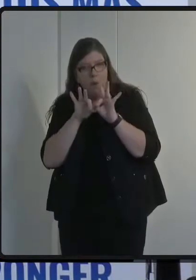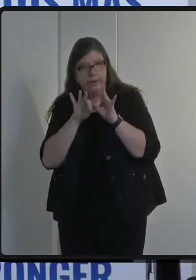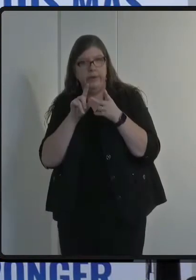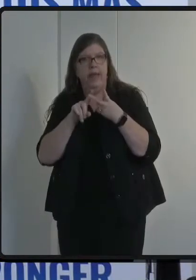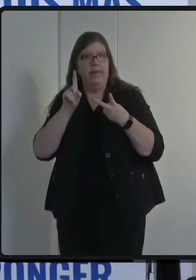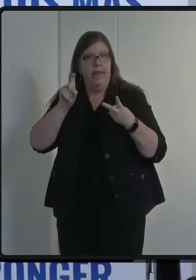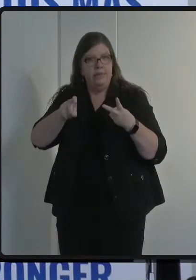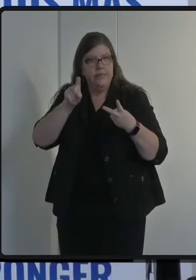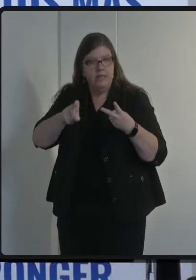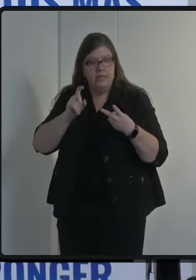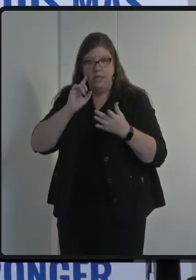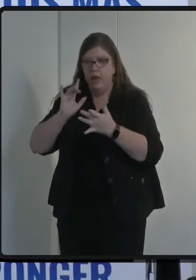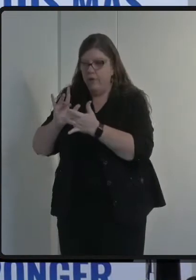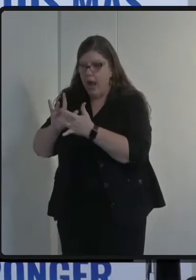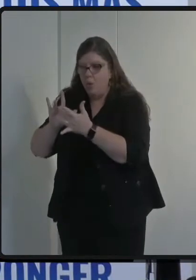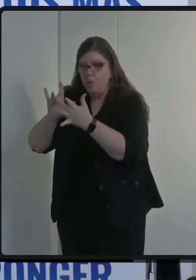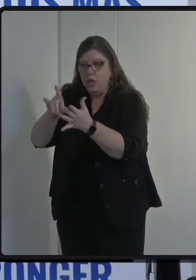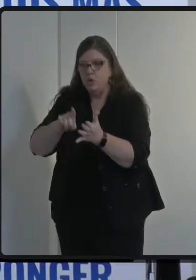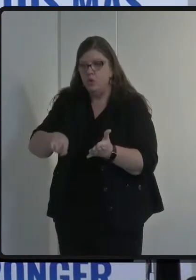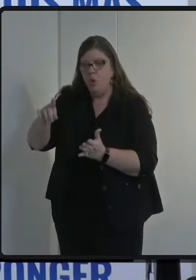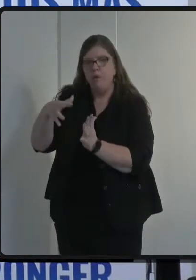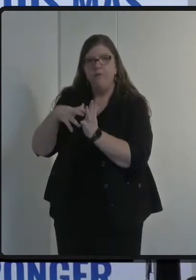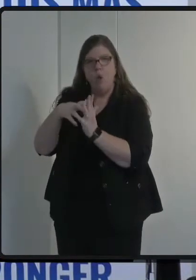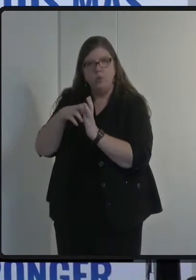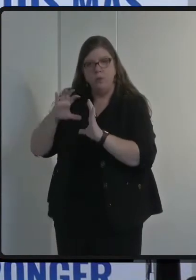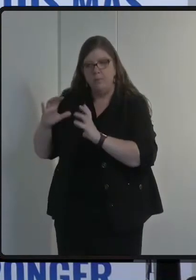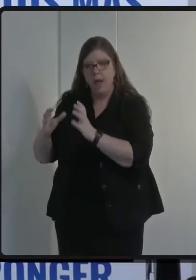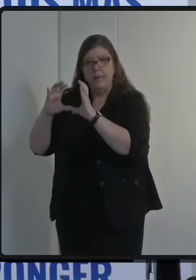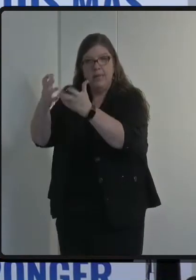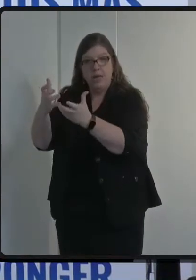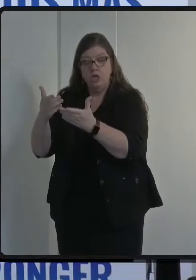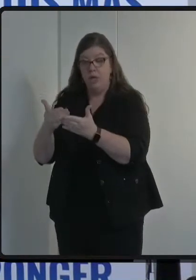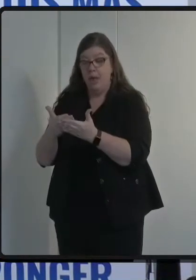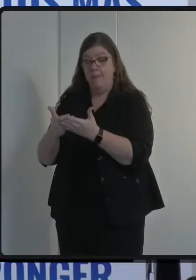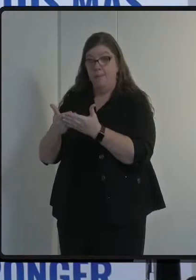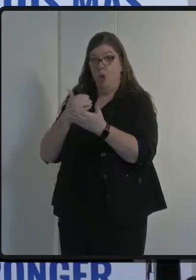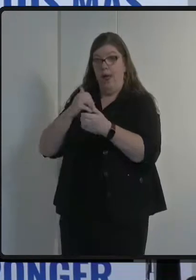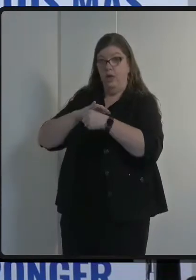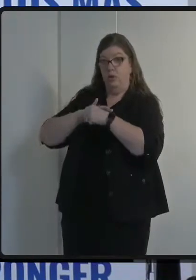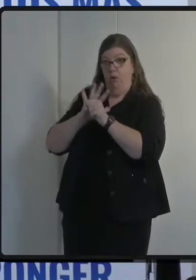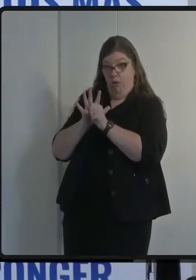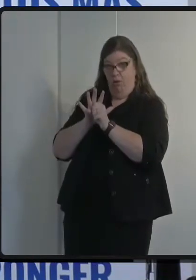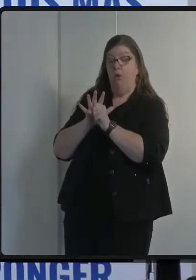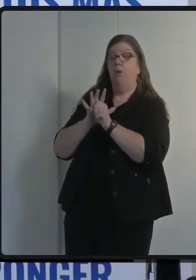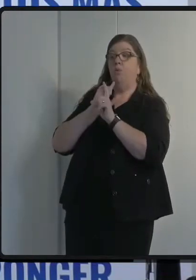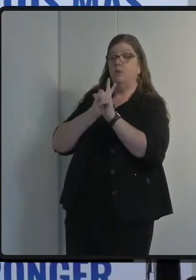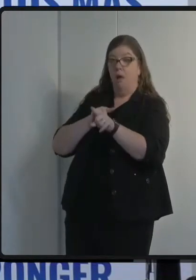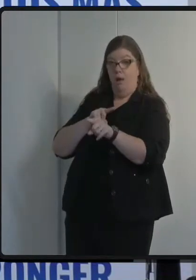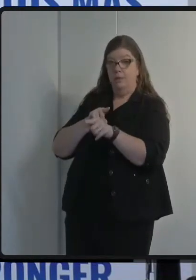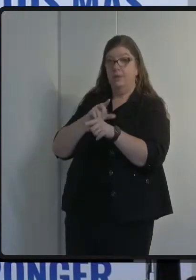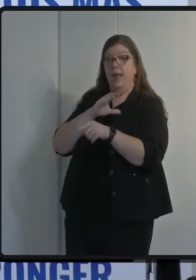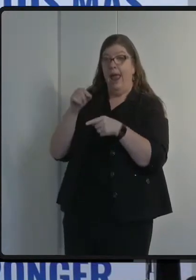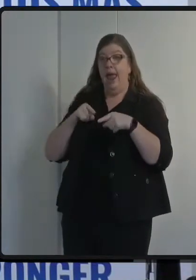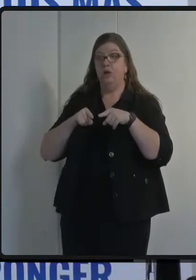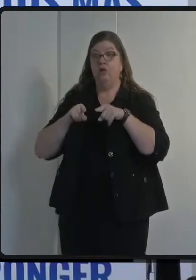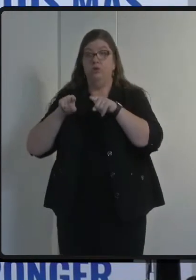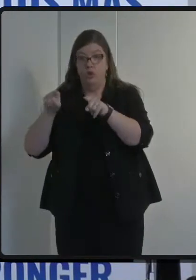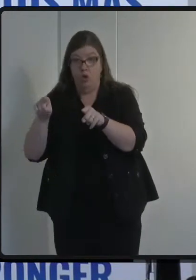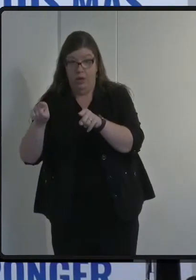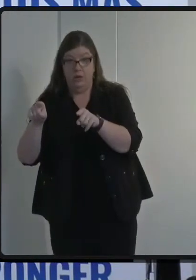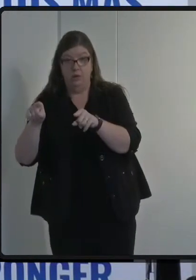necessity of outreaching to vulnerable populations both prior to COVID-19 pandemic response and throughout